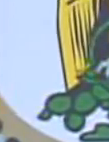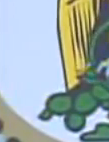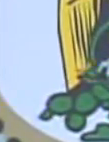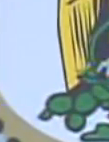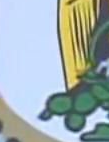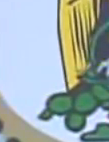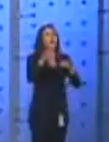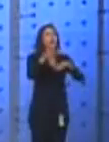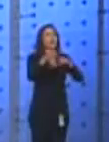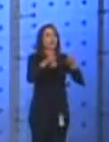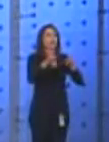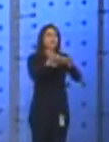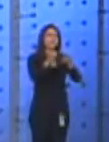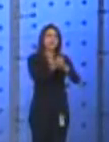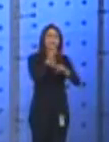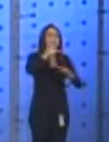our buildings.